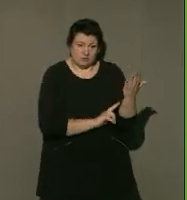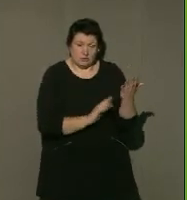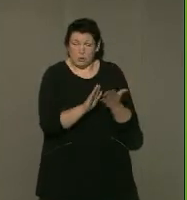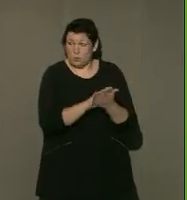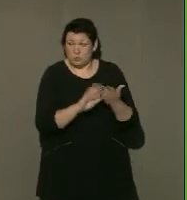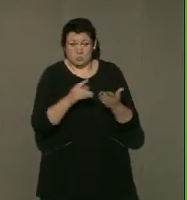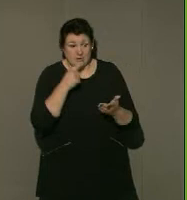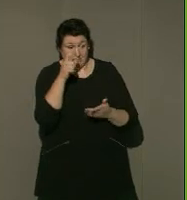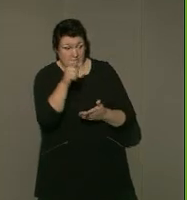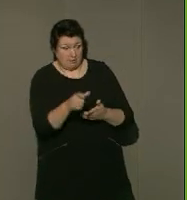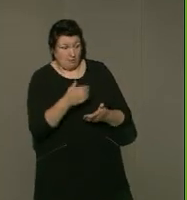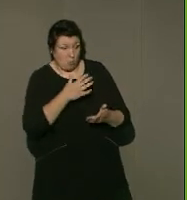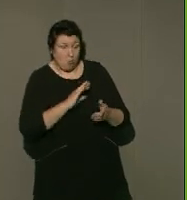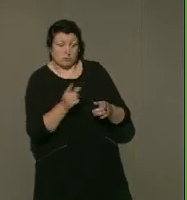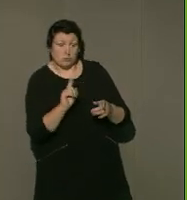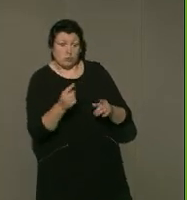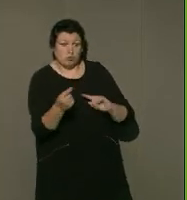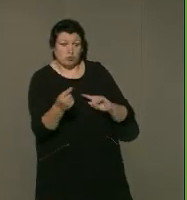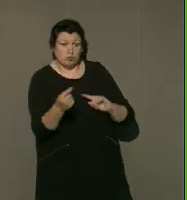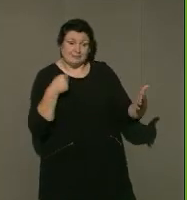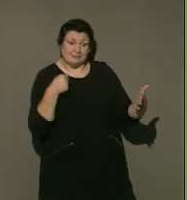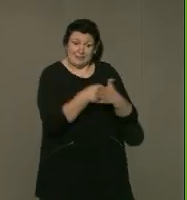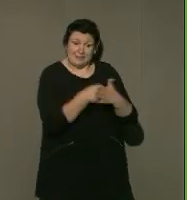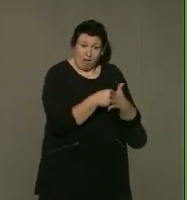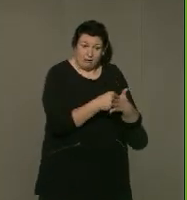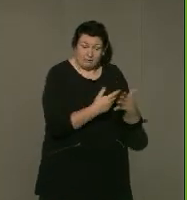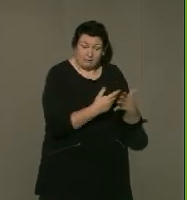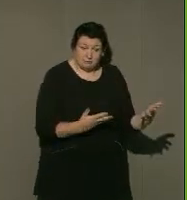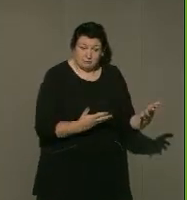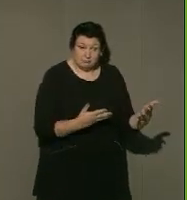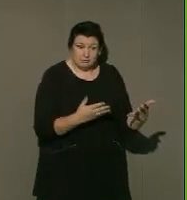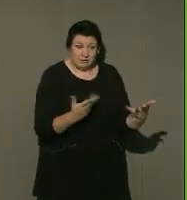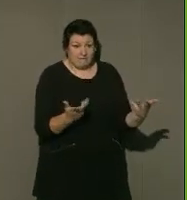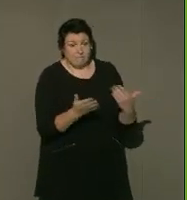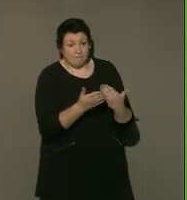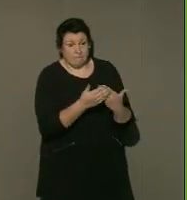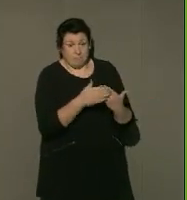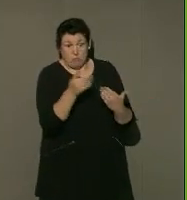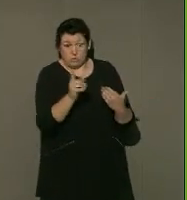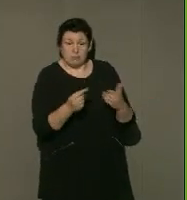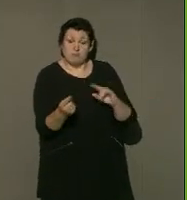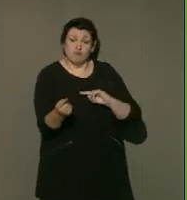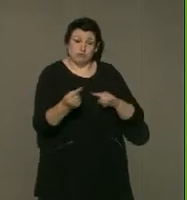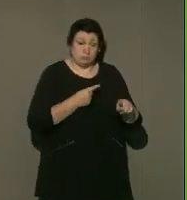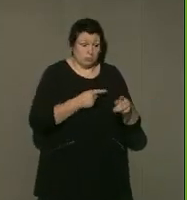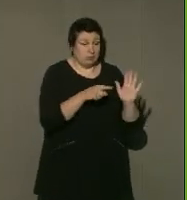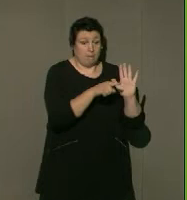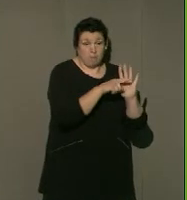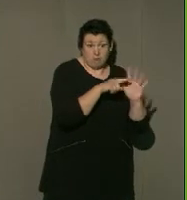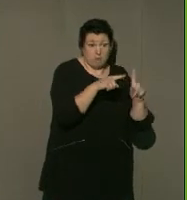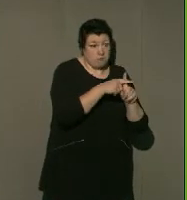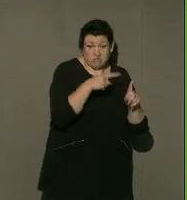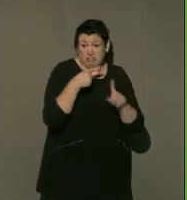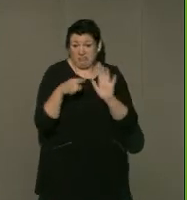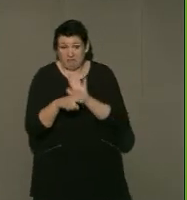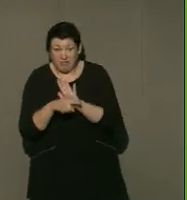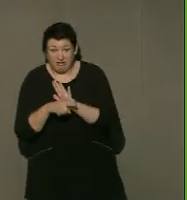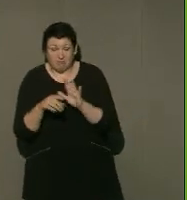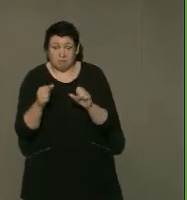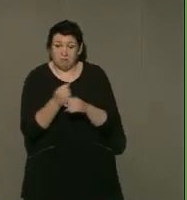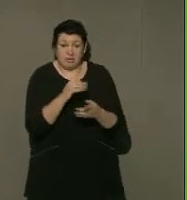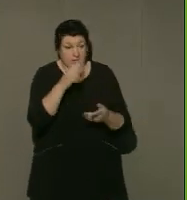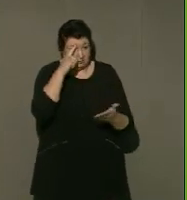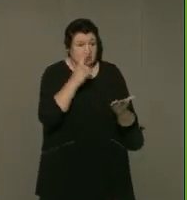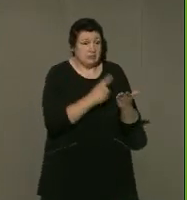for a response by a particular time, then if a majority of those responding one way or the other reached a decision, then we